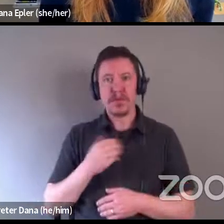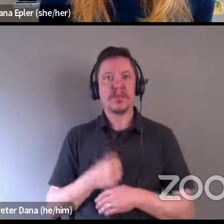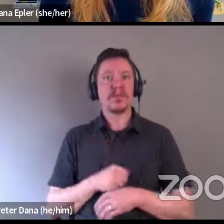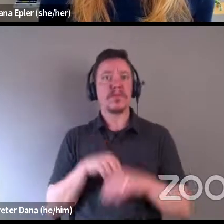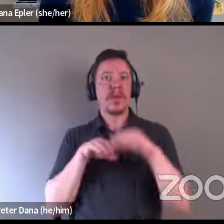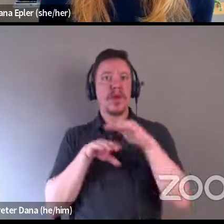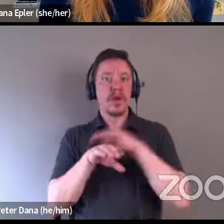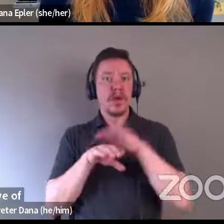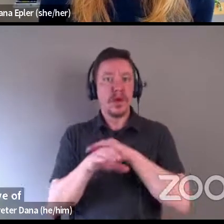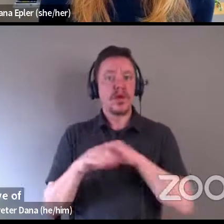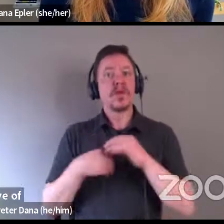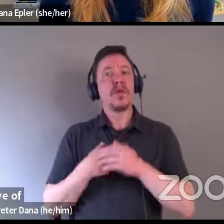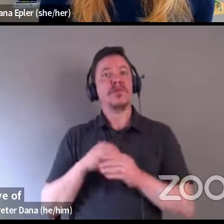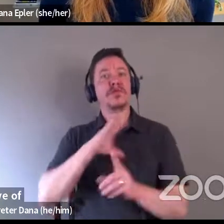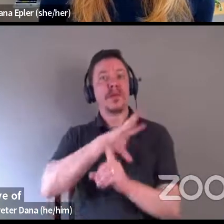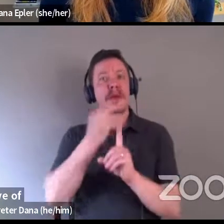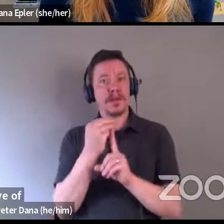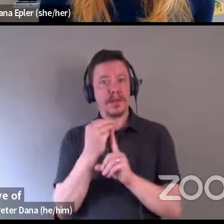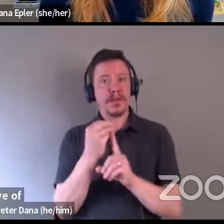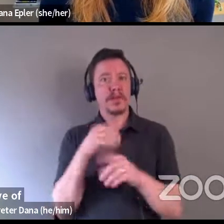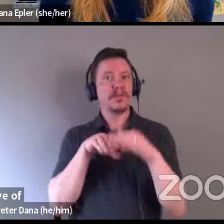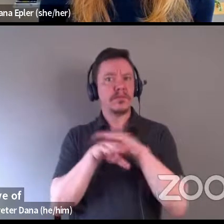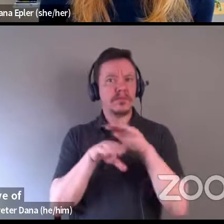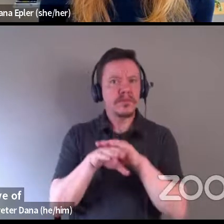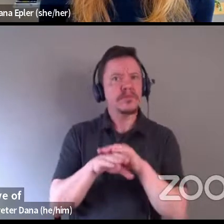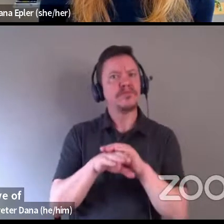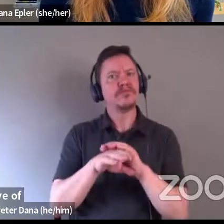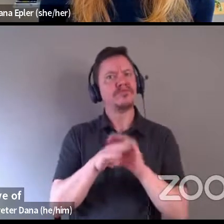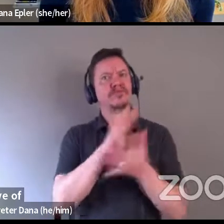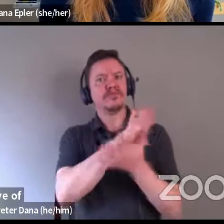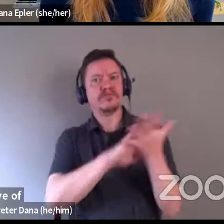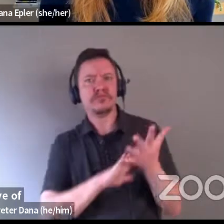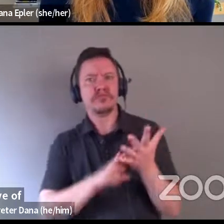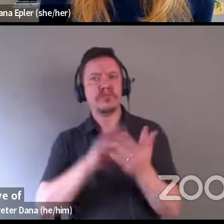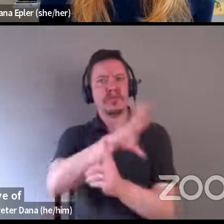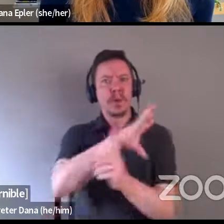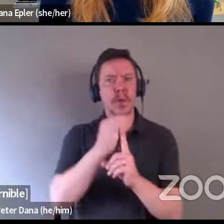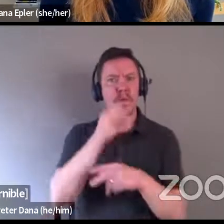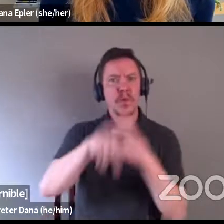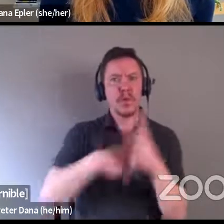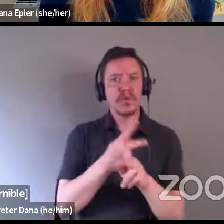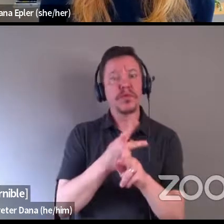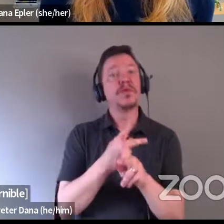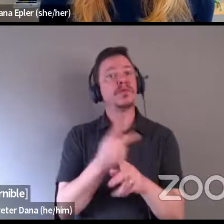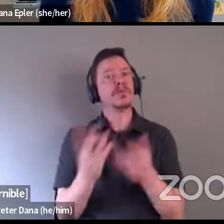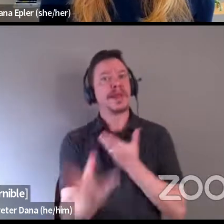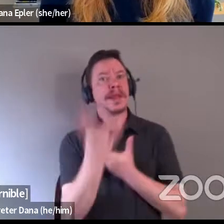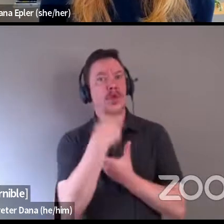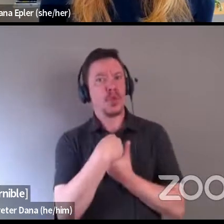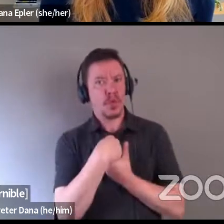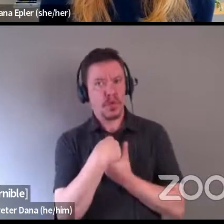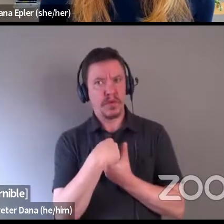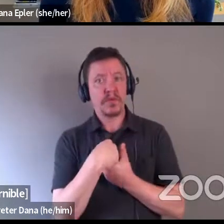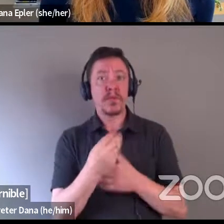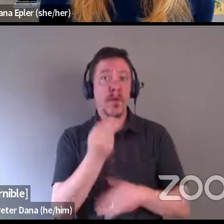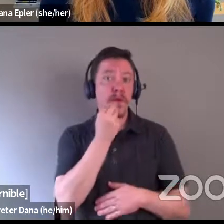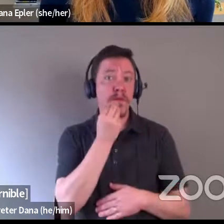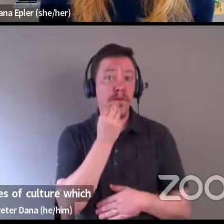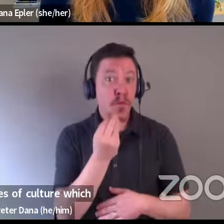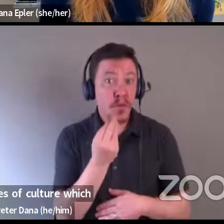is for access into all sorts of different types of culture, which includes food